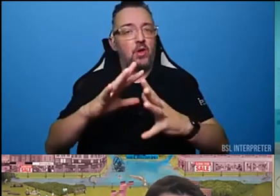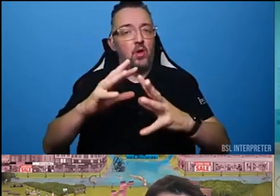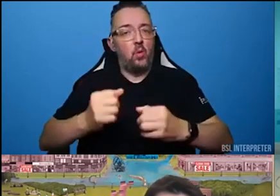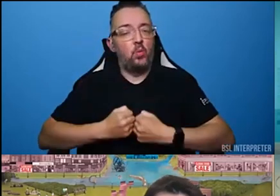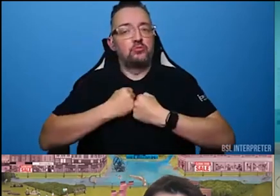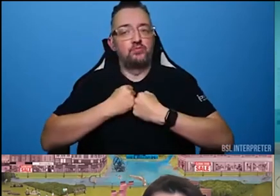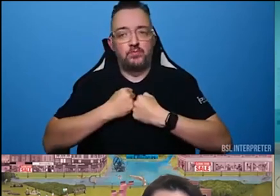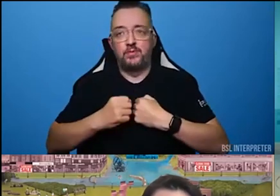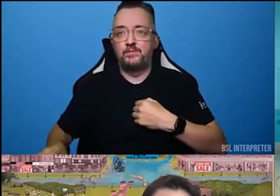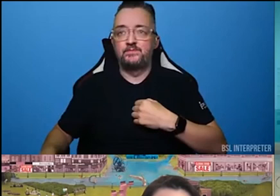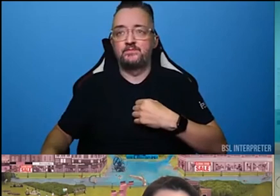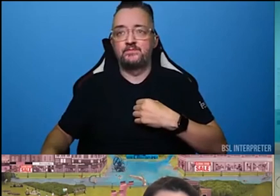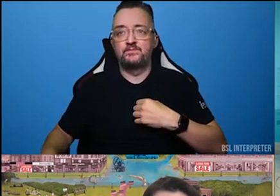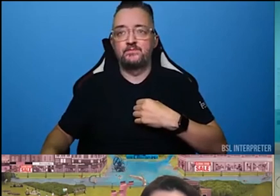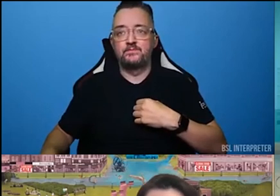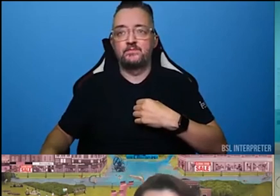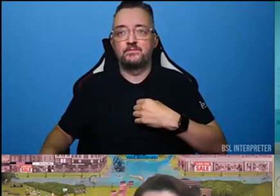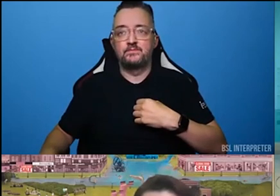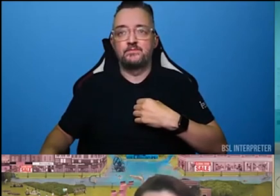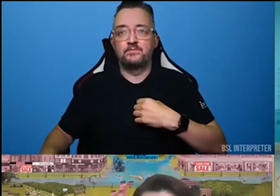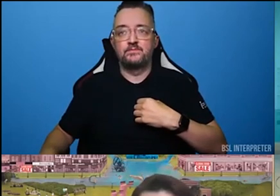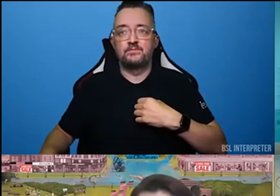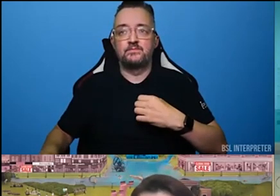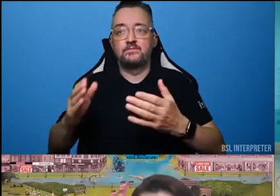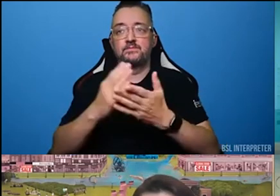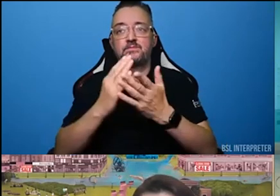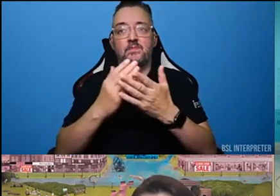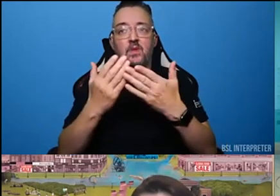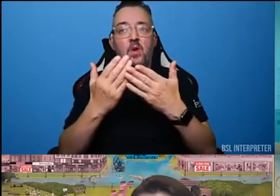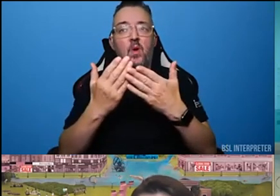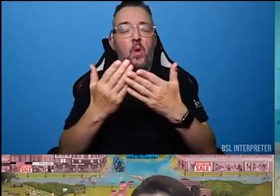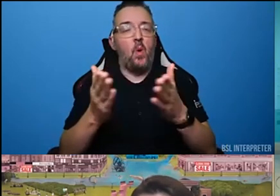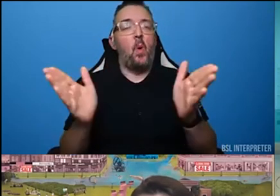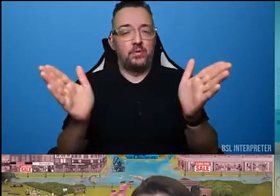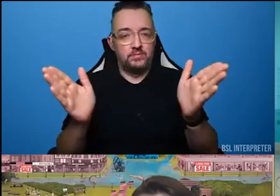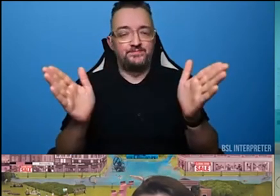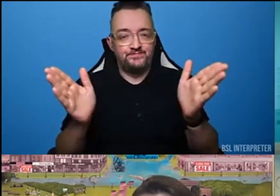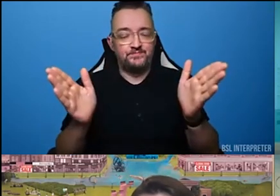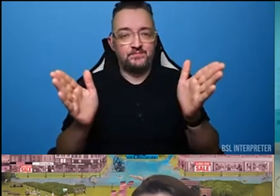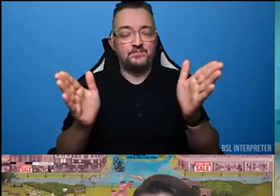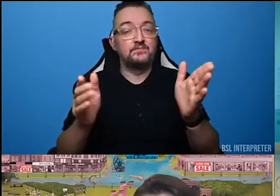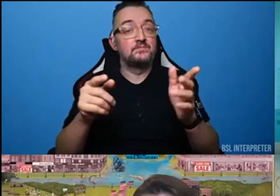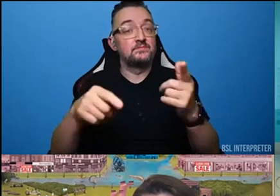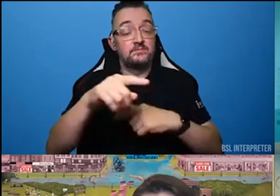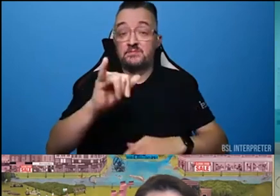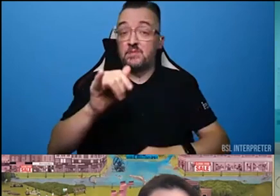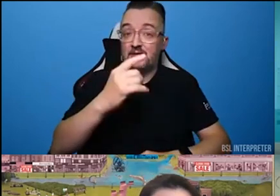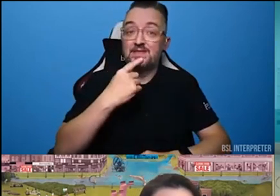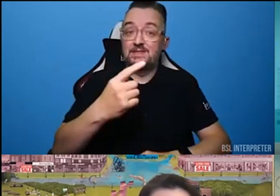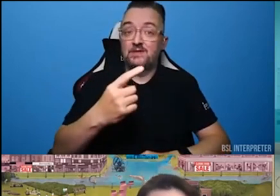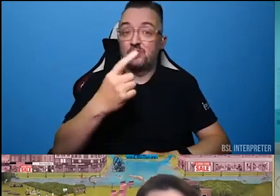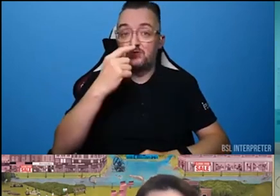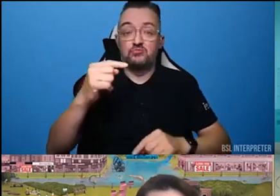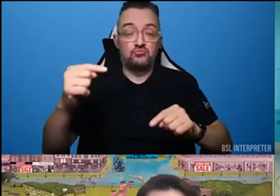not. It's very open. On the other hand, you may actually say that it is challenging